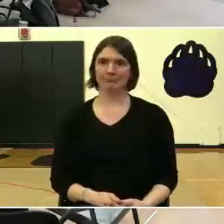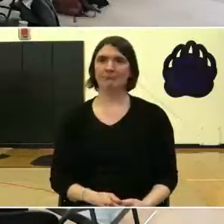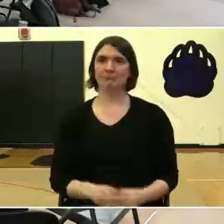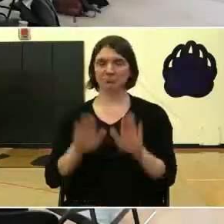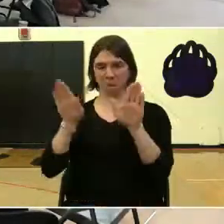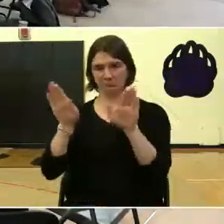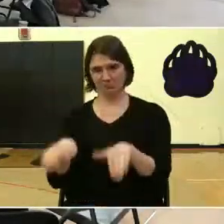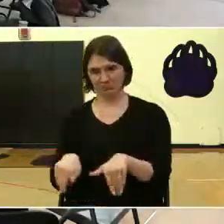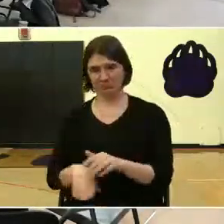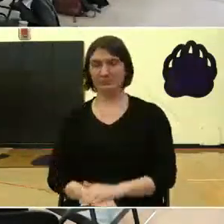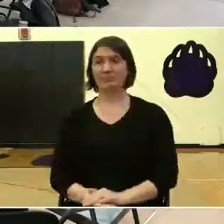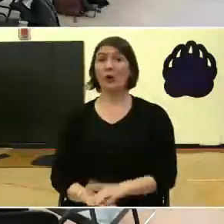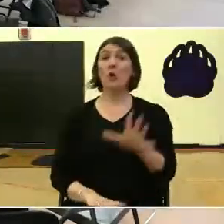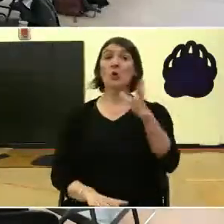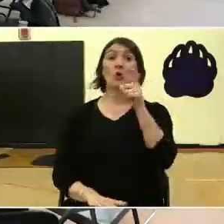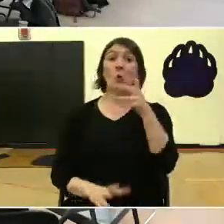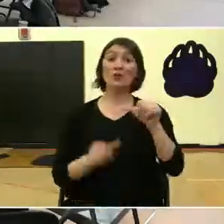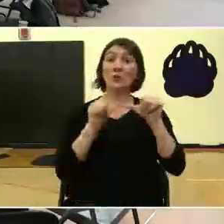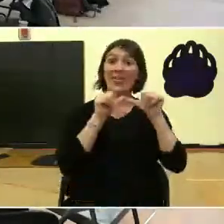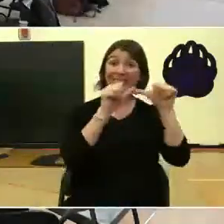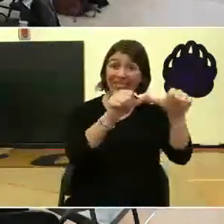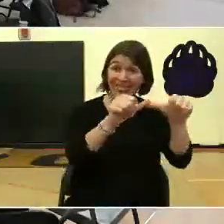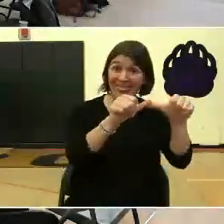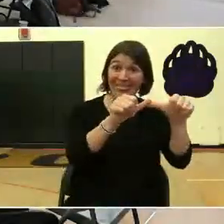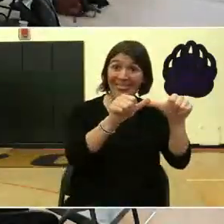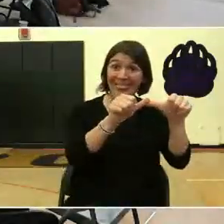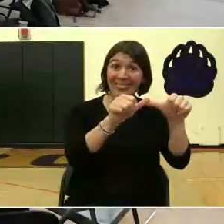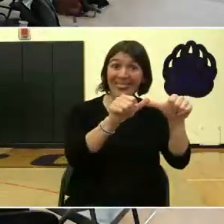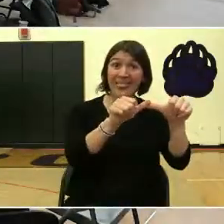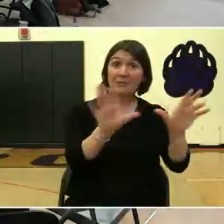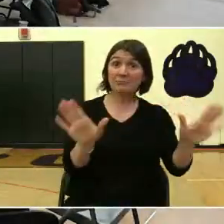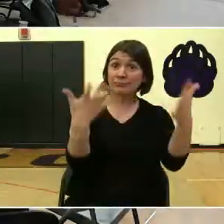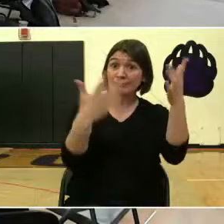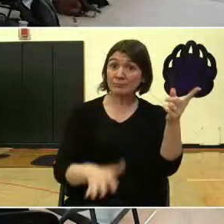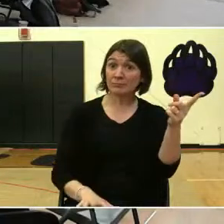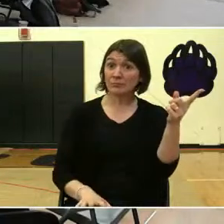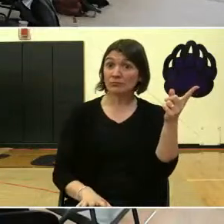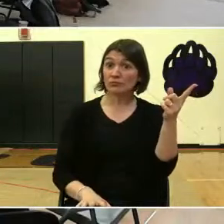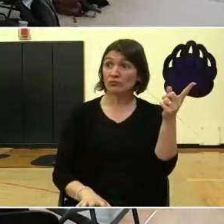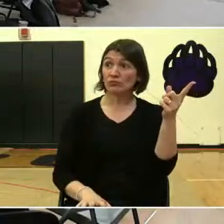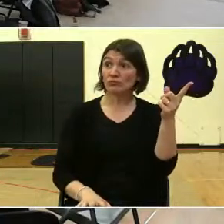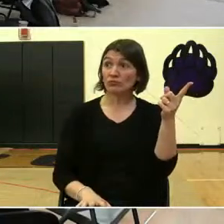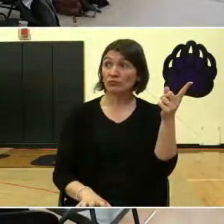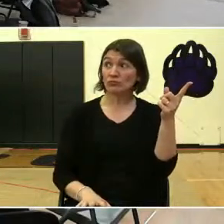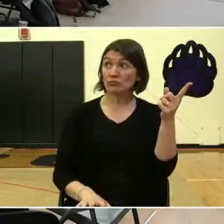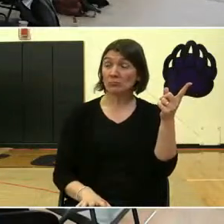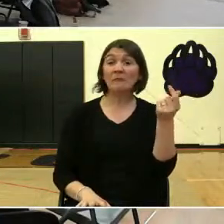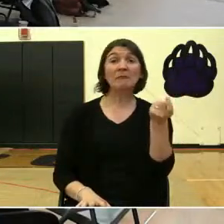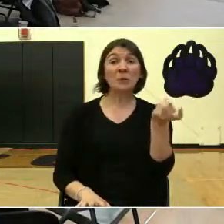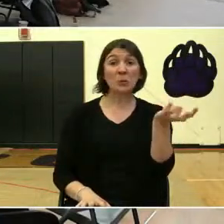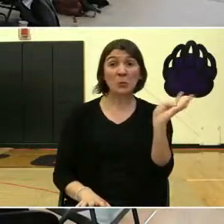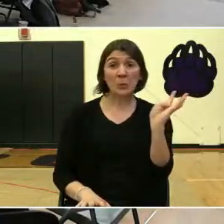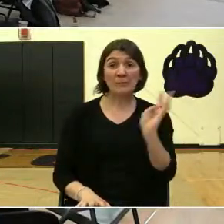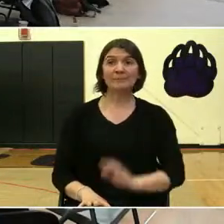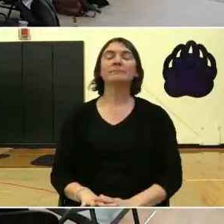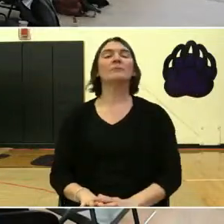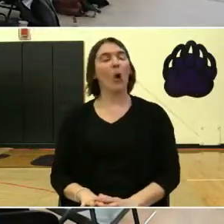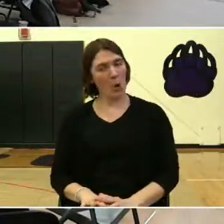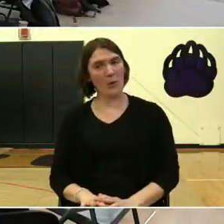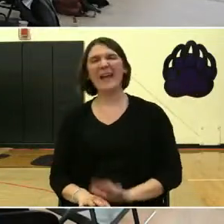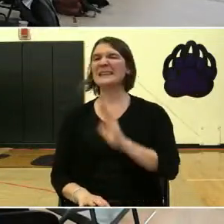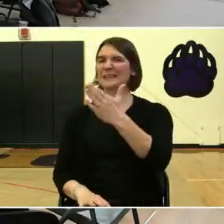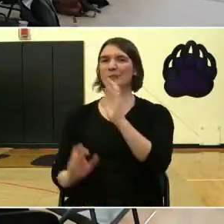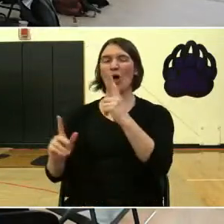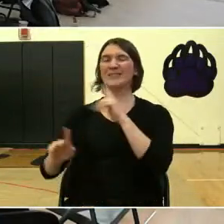I please be seated all those opposed to ceasing debate please rise and say nay the